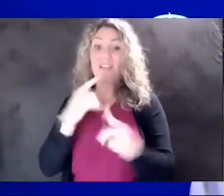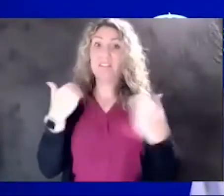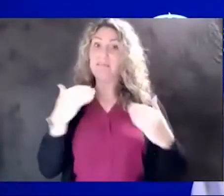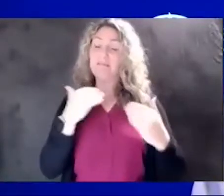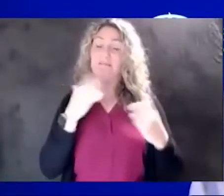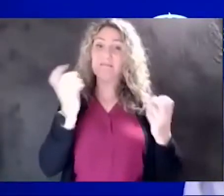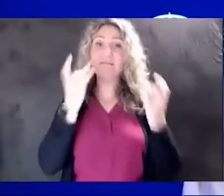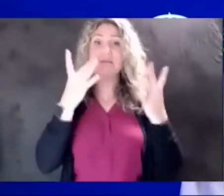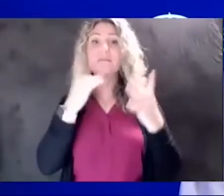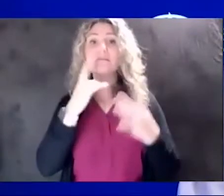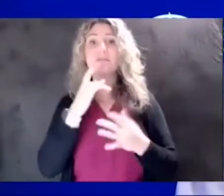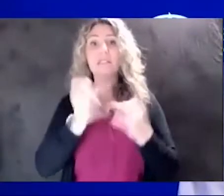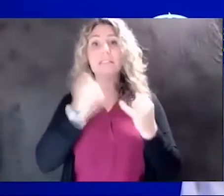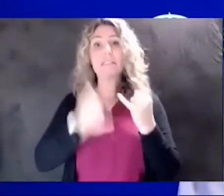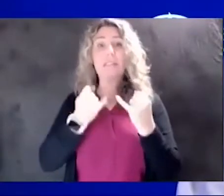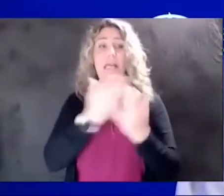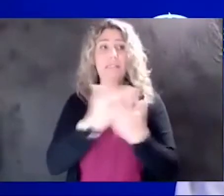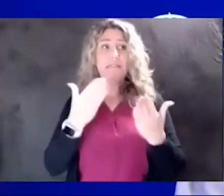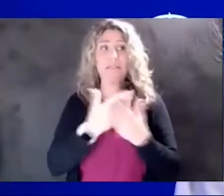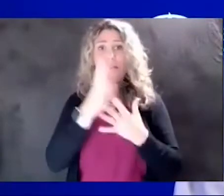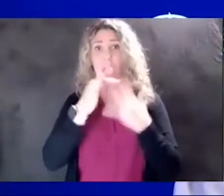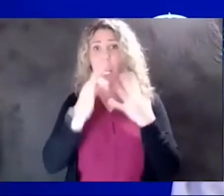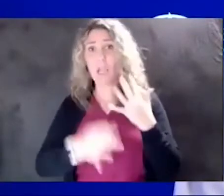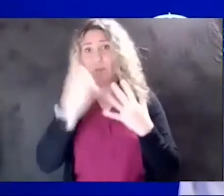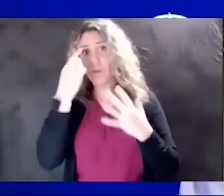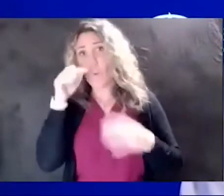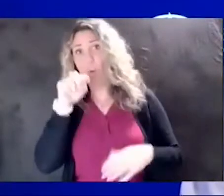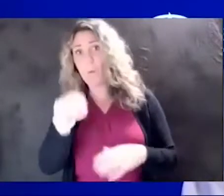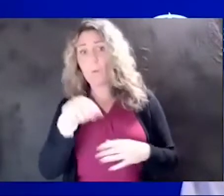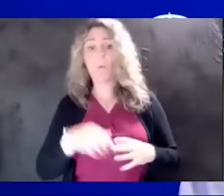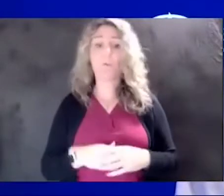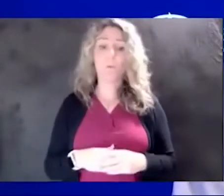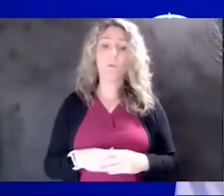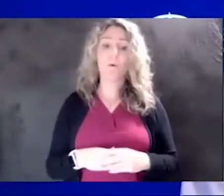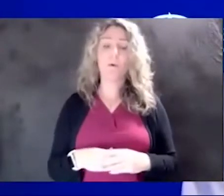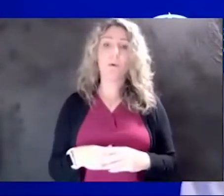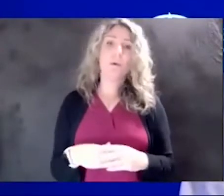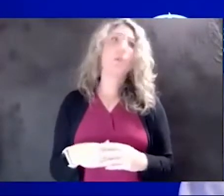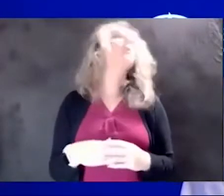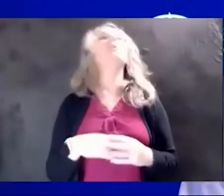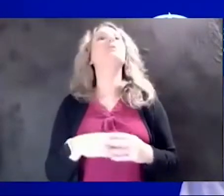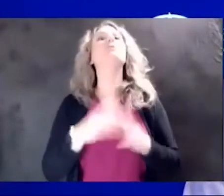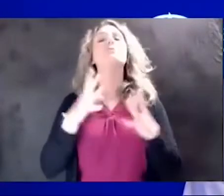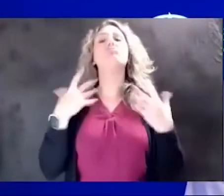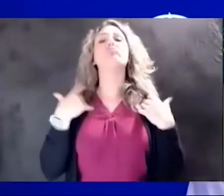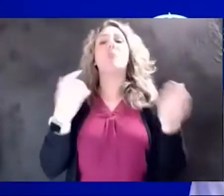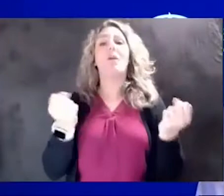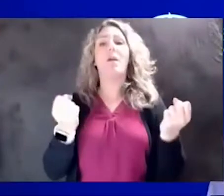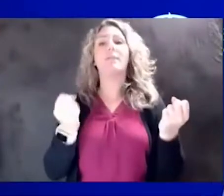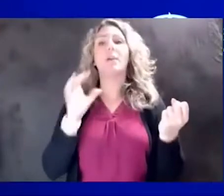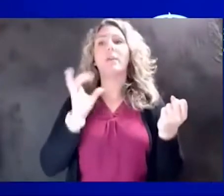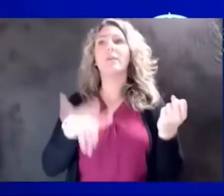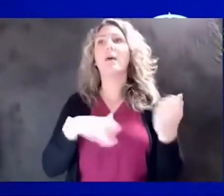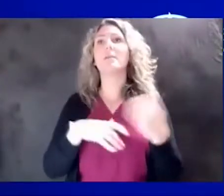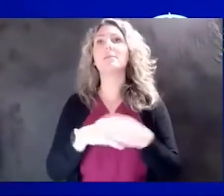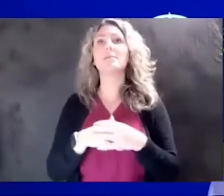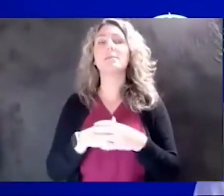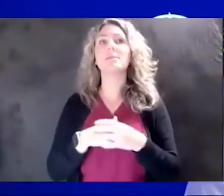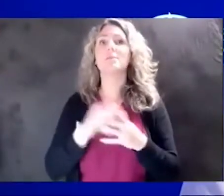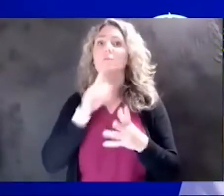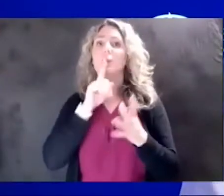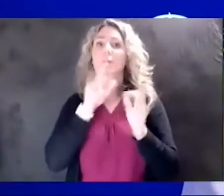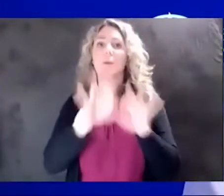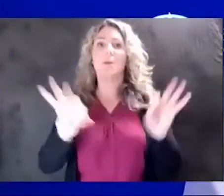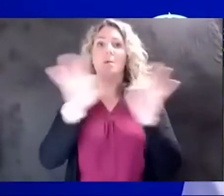that we're taking for you to try and get you to recover. So that is a very important fact to